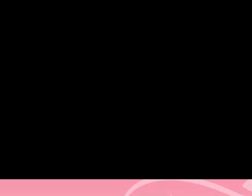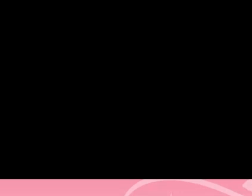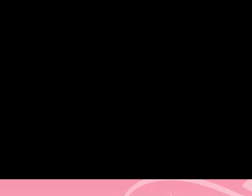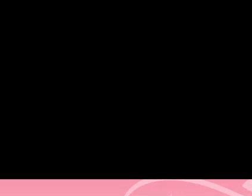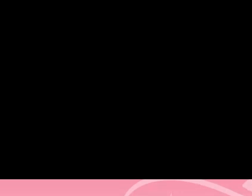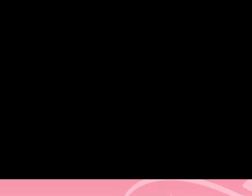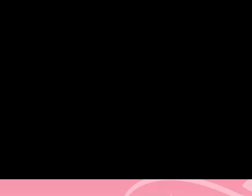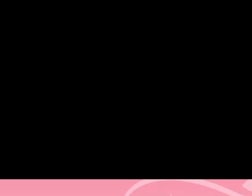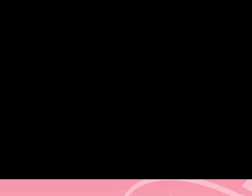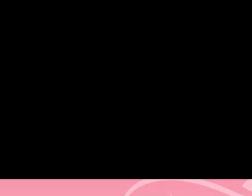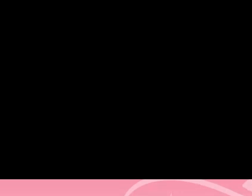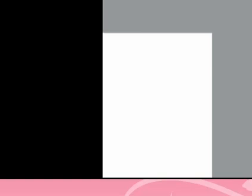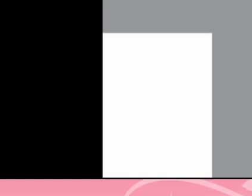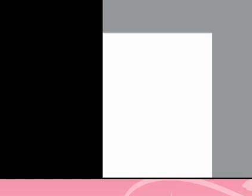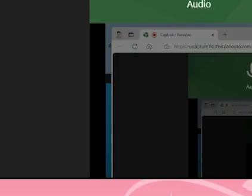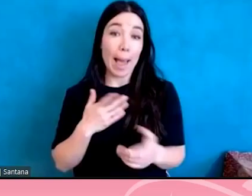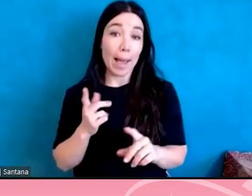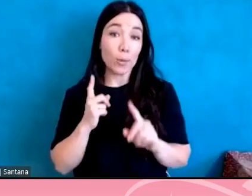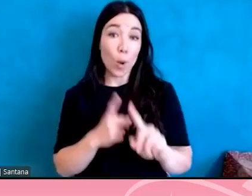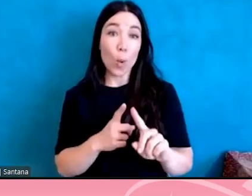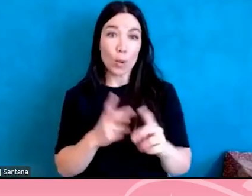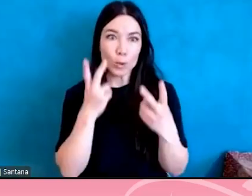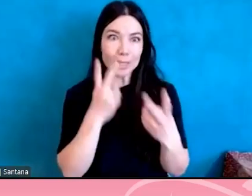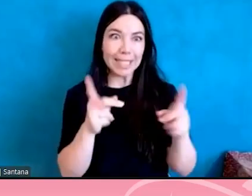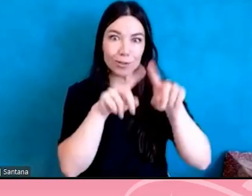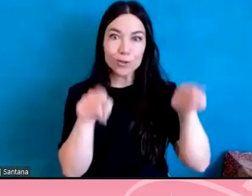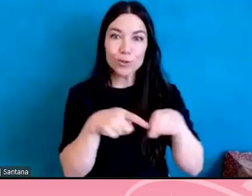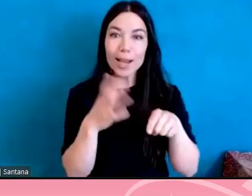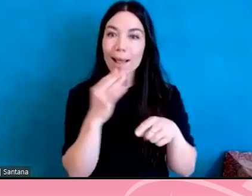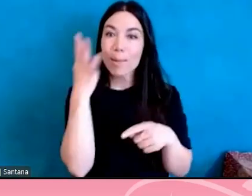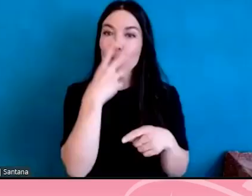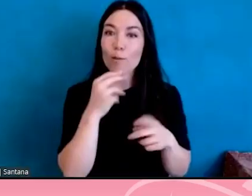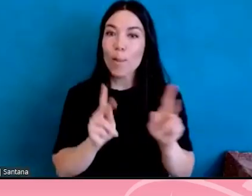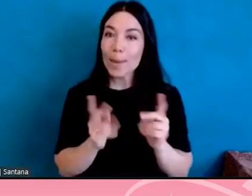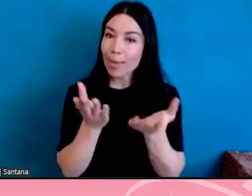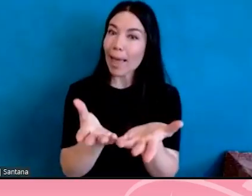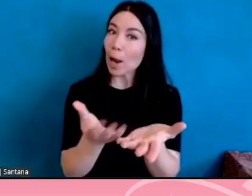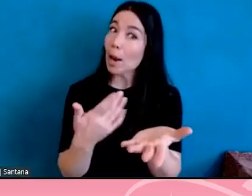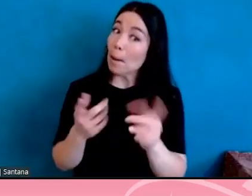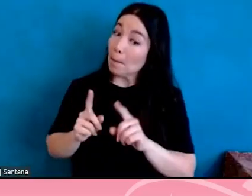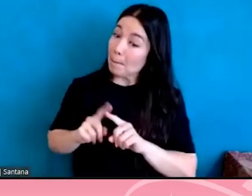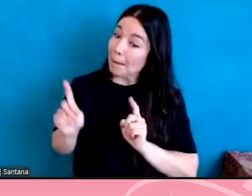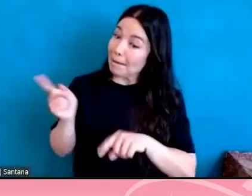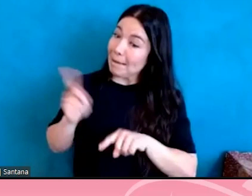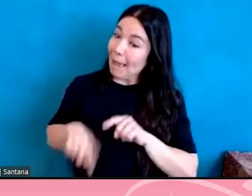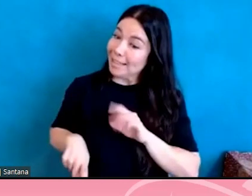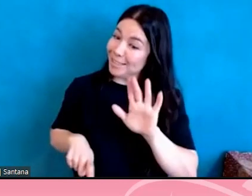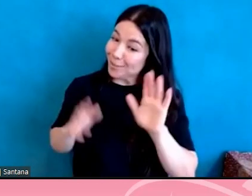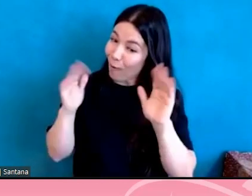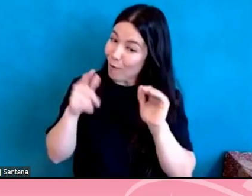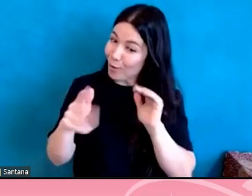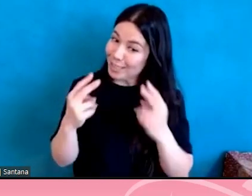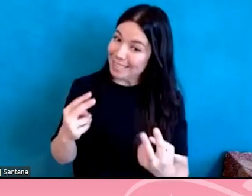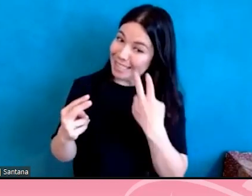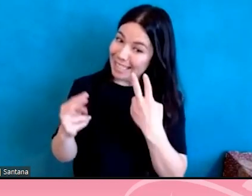see the screen and the lovely people there, but I can't, so I hope you can see me and I hope you can hear me well. The talk that I'm going to